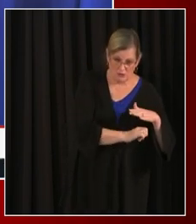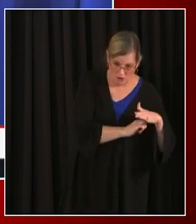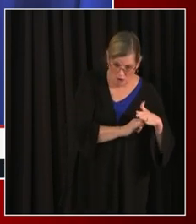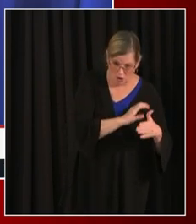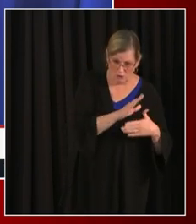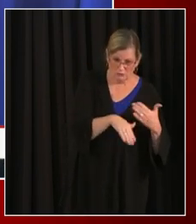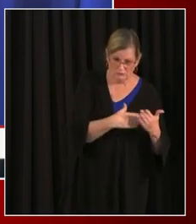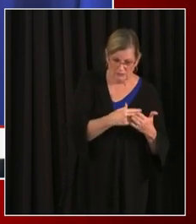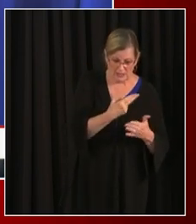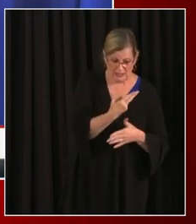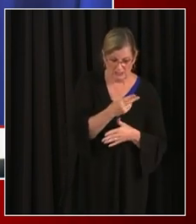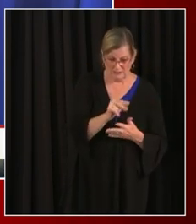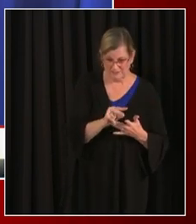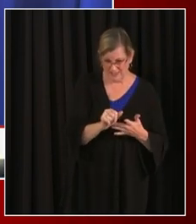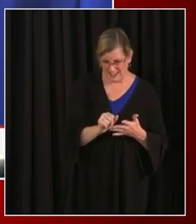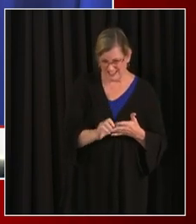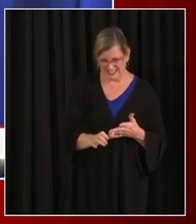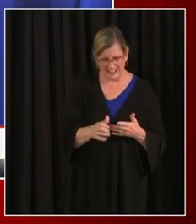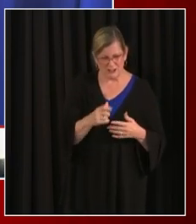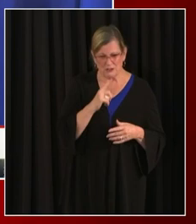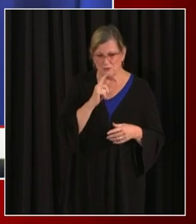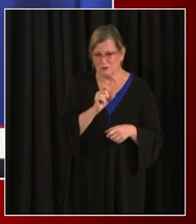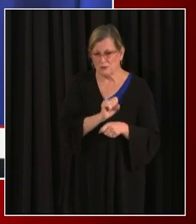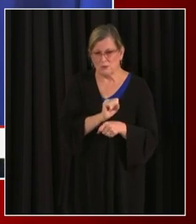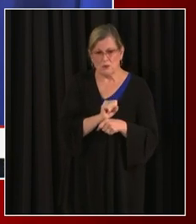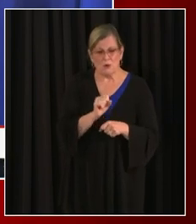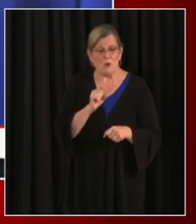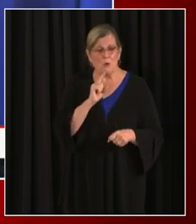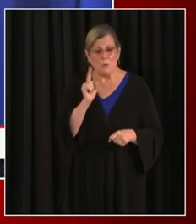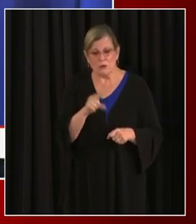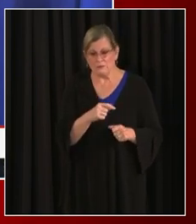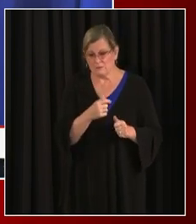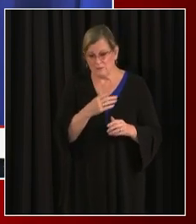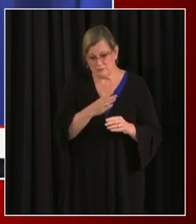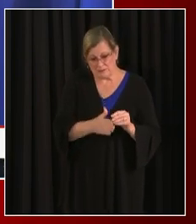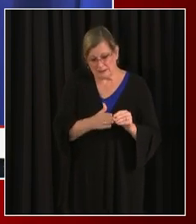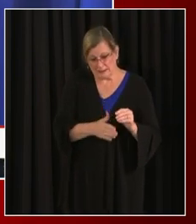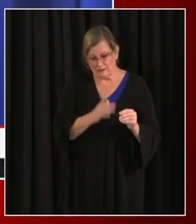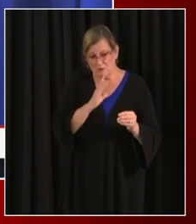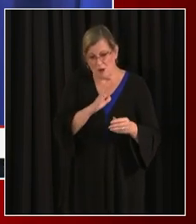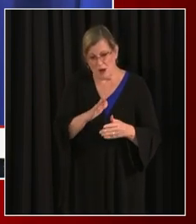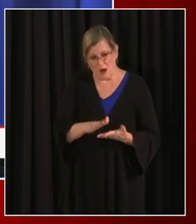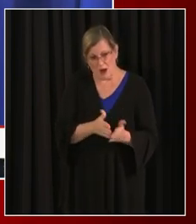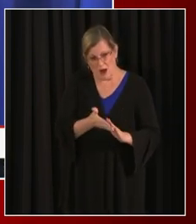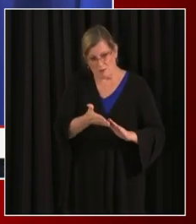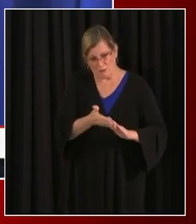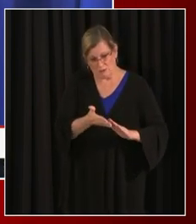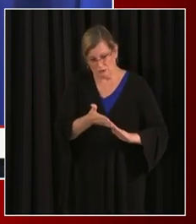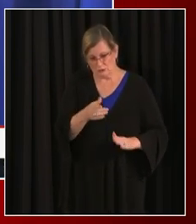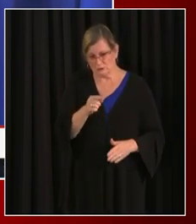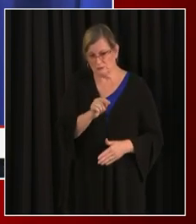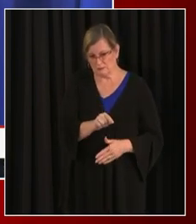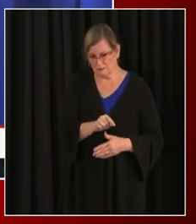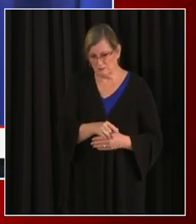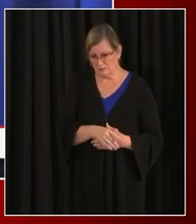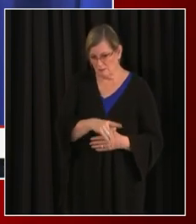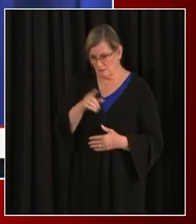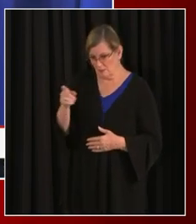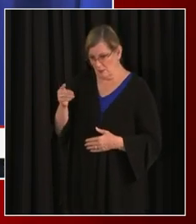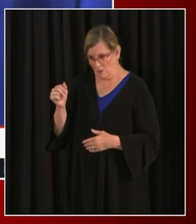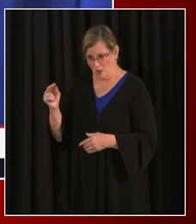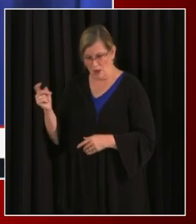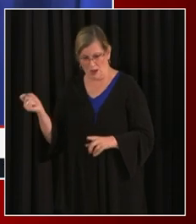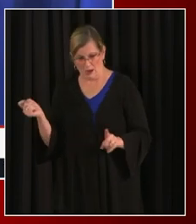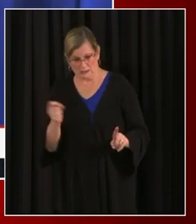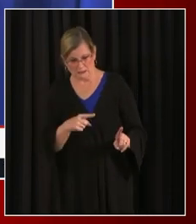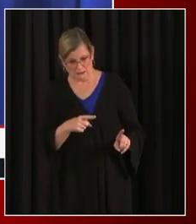our HVAC work and any other work orders that need to be completed for operations. And so then these schools that are on this